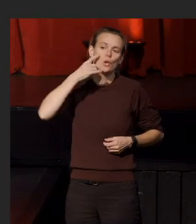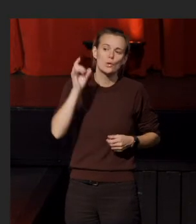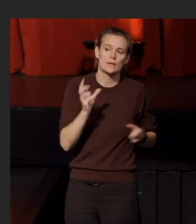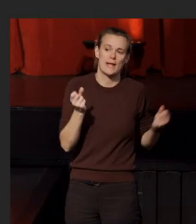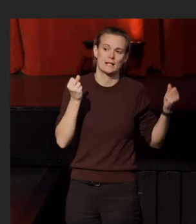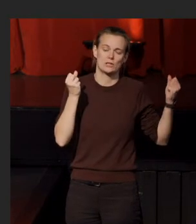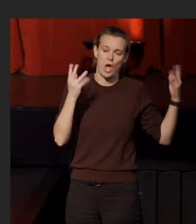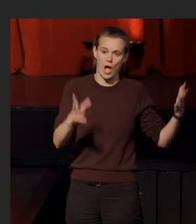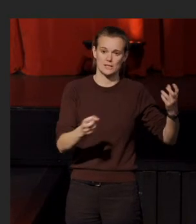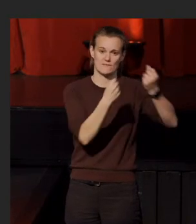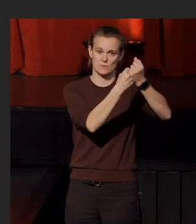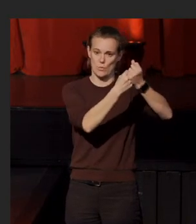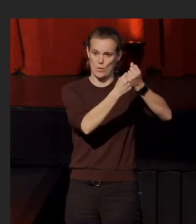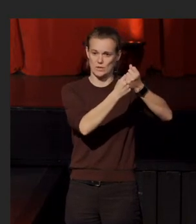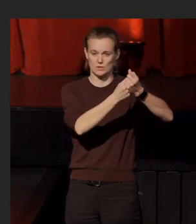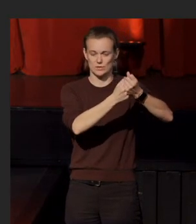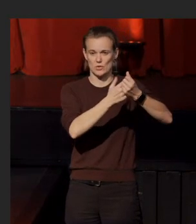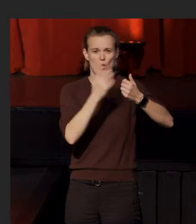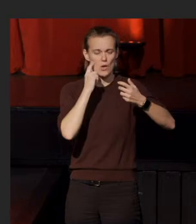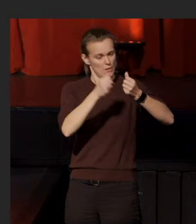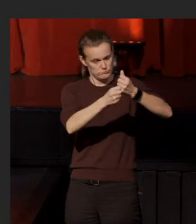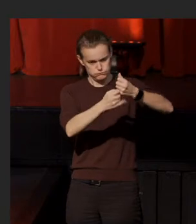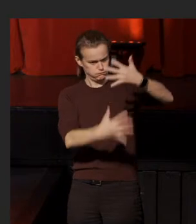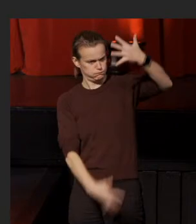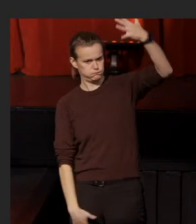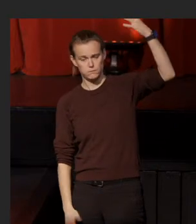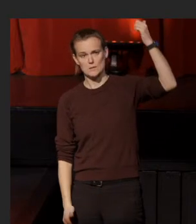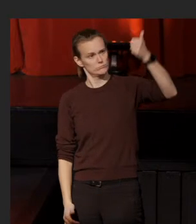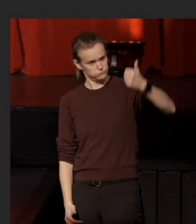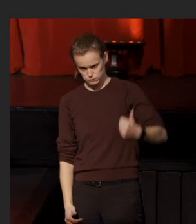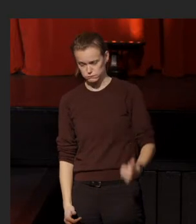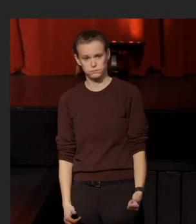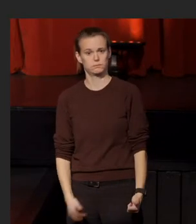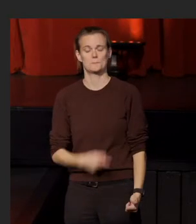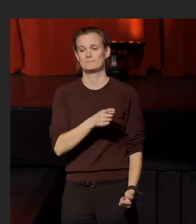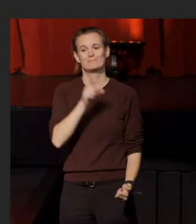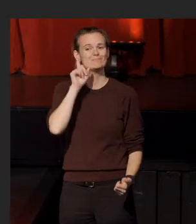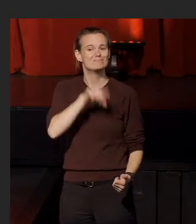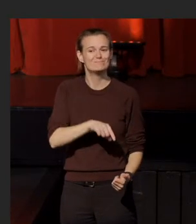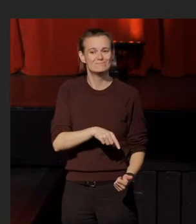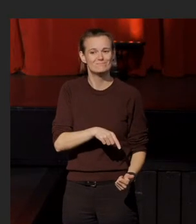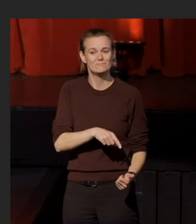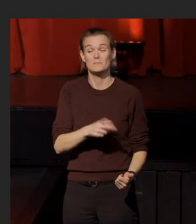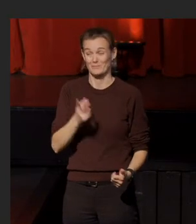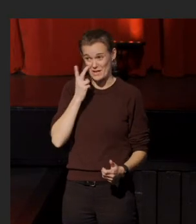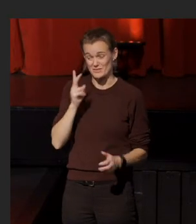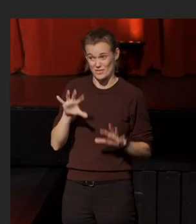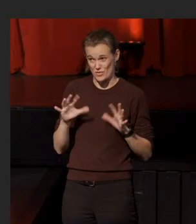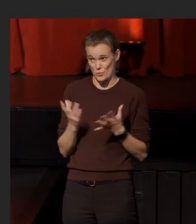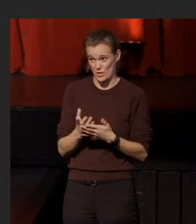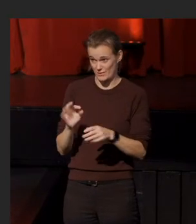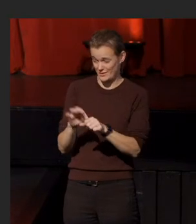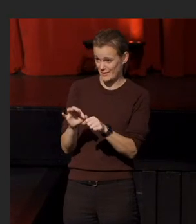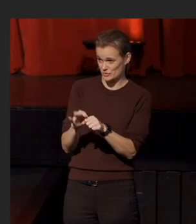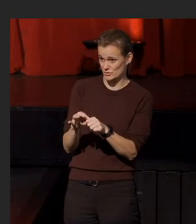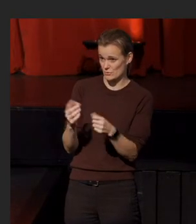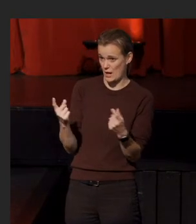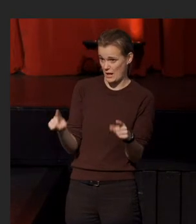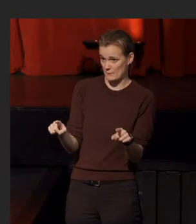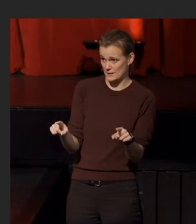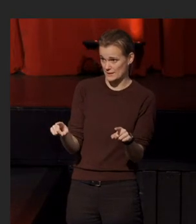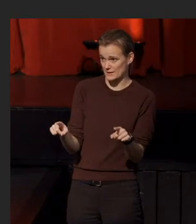one idea and not so much for another. And we've seen in elections around the world, people